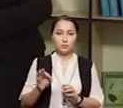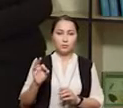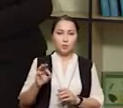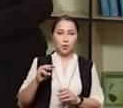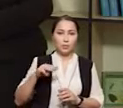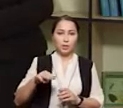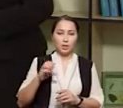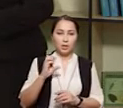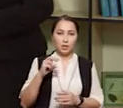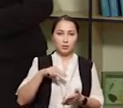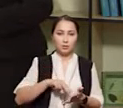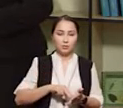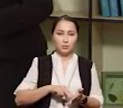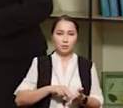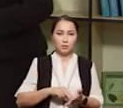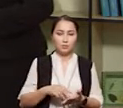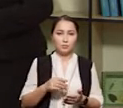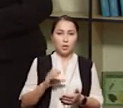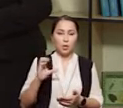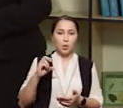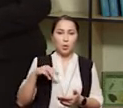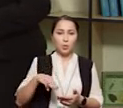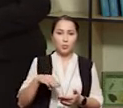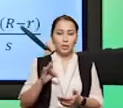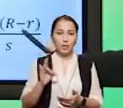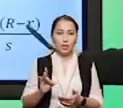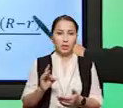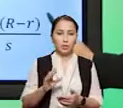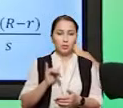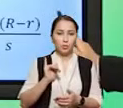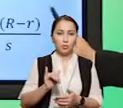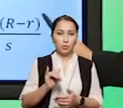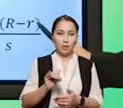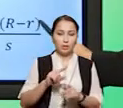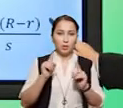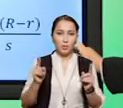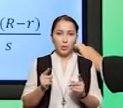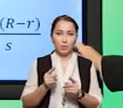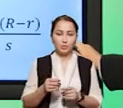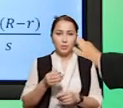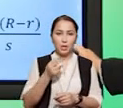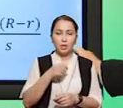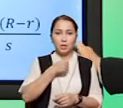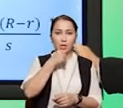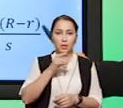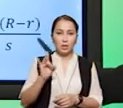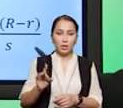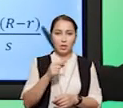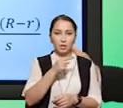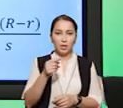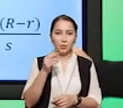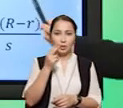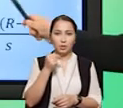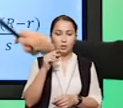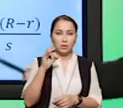R taqsim S ni qo'ysak, u holda omega R ko'paytirilgan qovus ichida katta R ayiru kichkina R